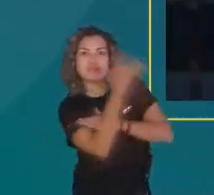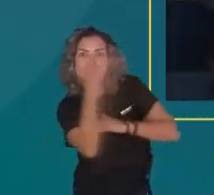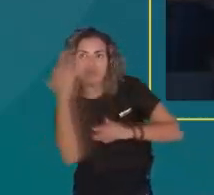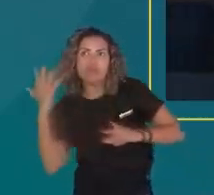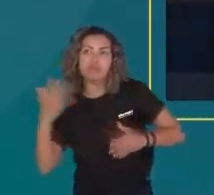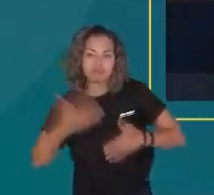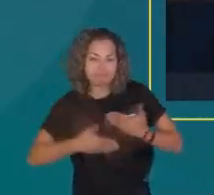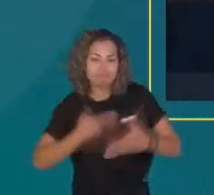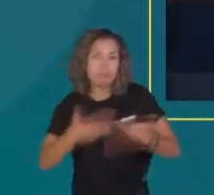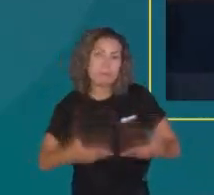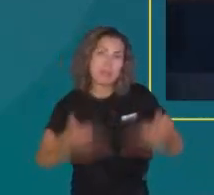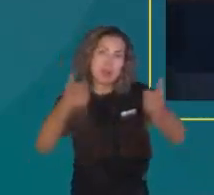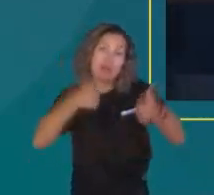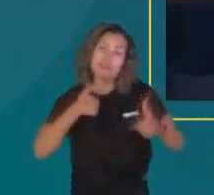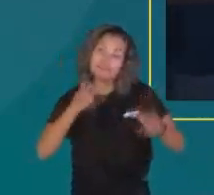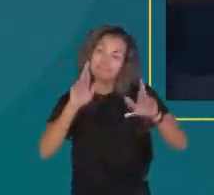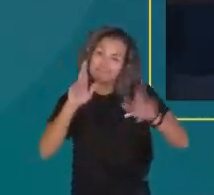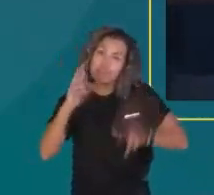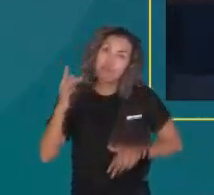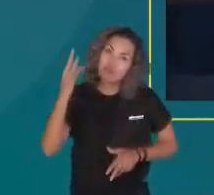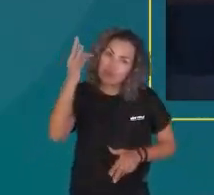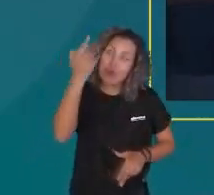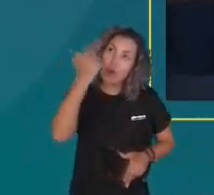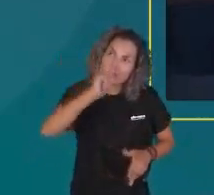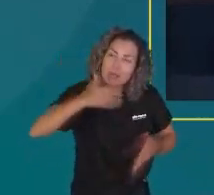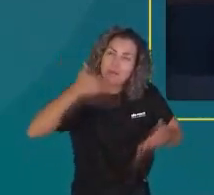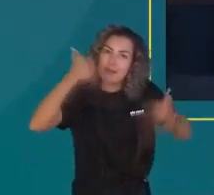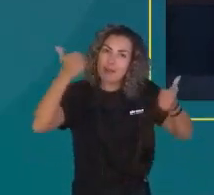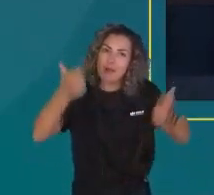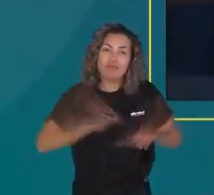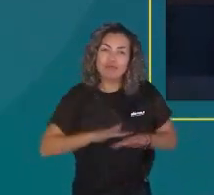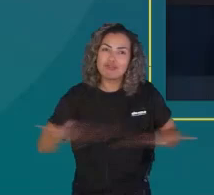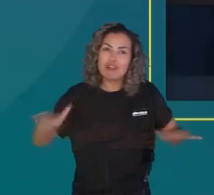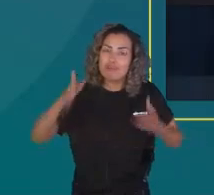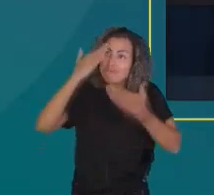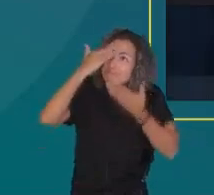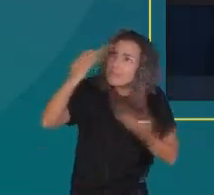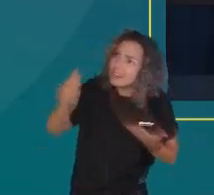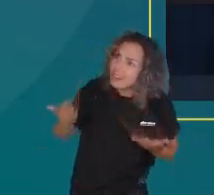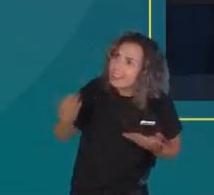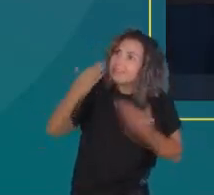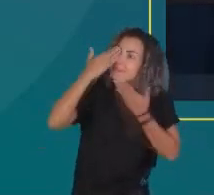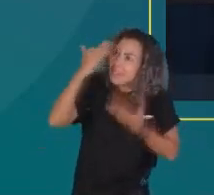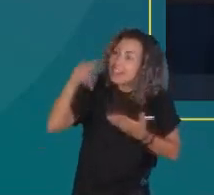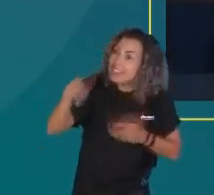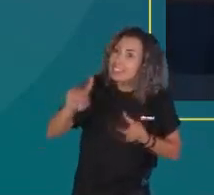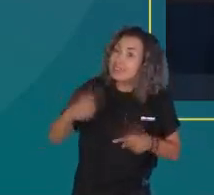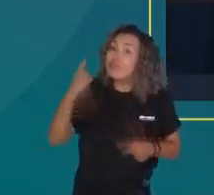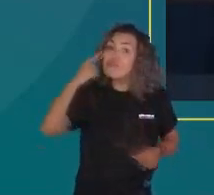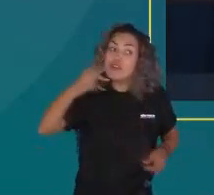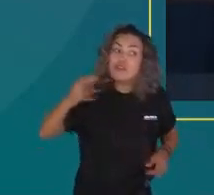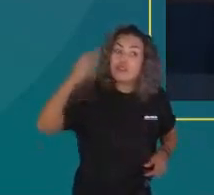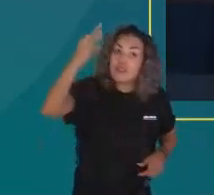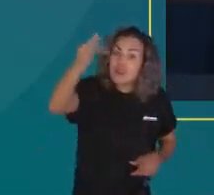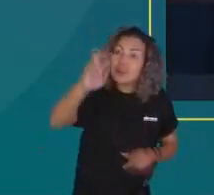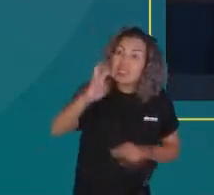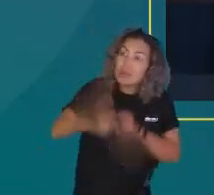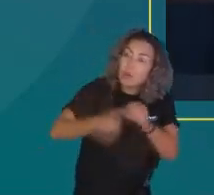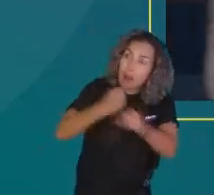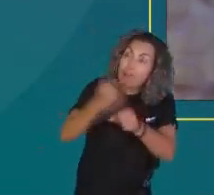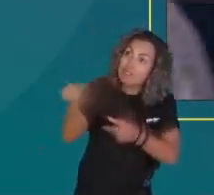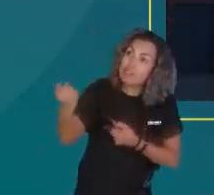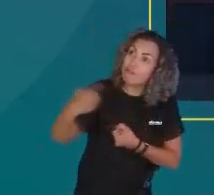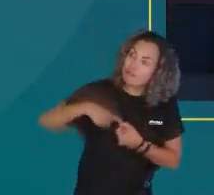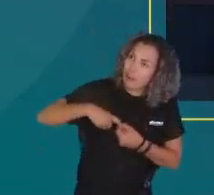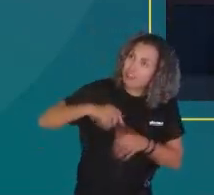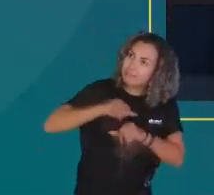Thank you very much. And we'll take you up on that challenge. Come back in 5 years and tell us. And also, as you learn and as you go along, the